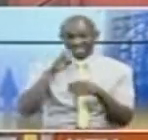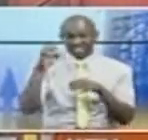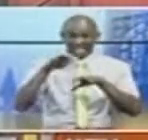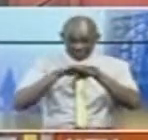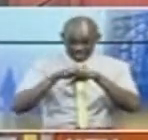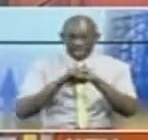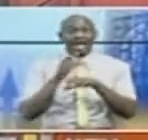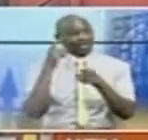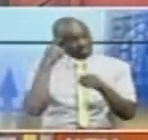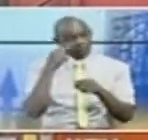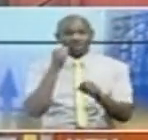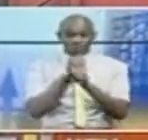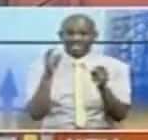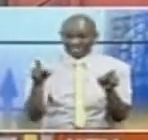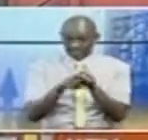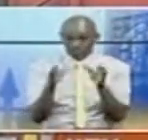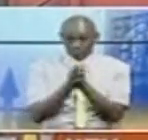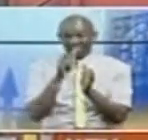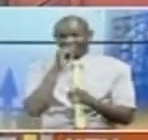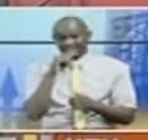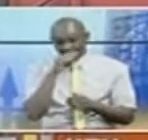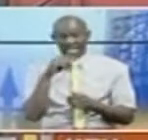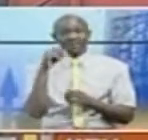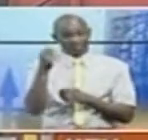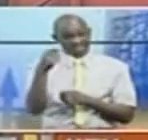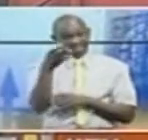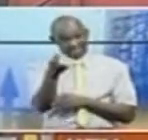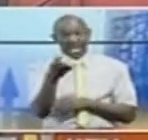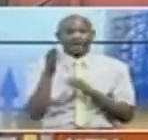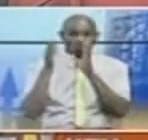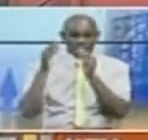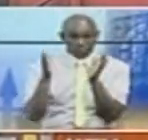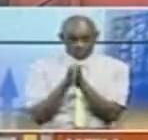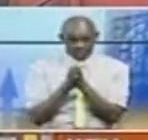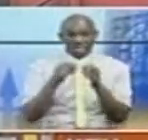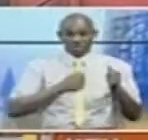hope to do the same in Tanzania in the coming months, and hopefully also into Rwanda.